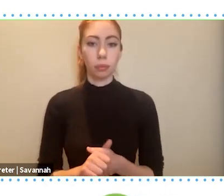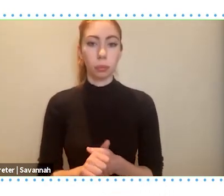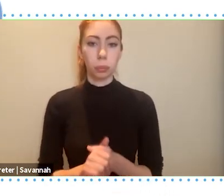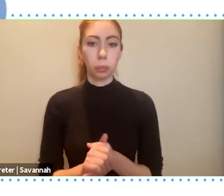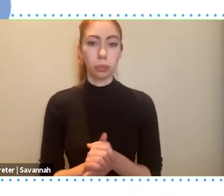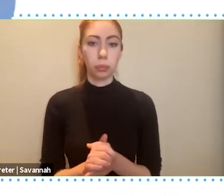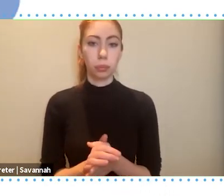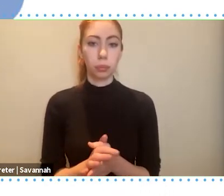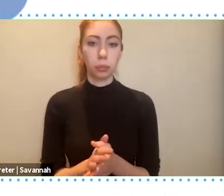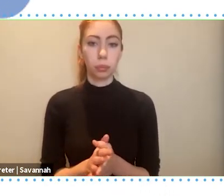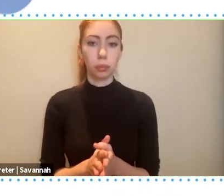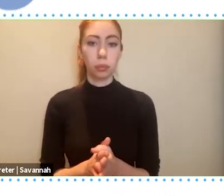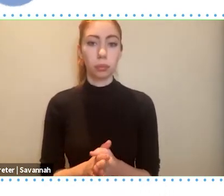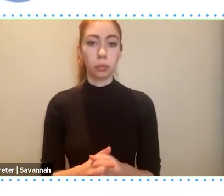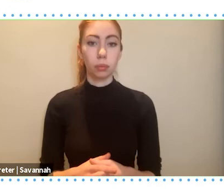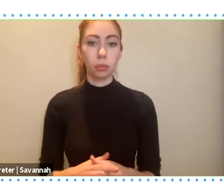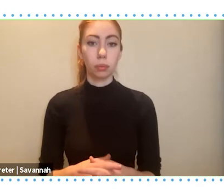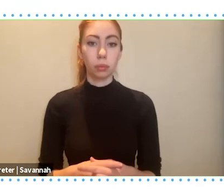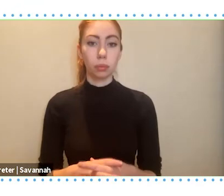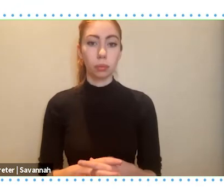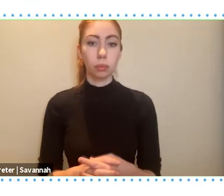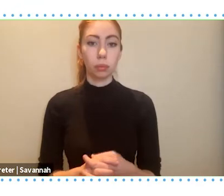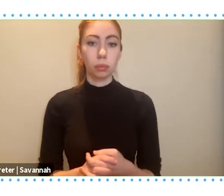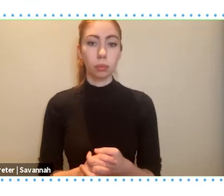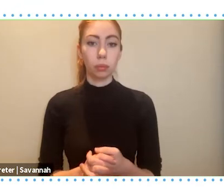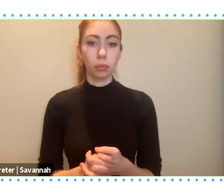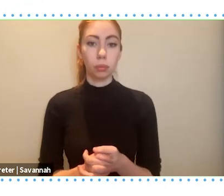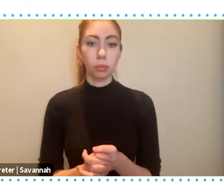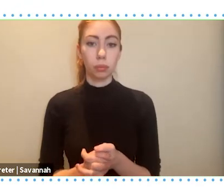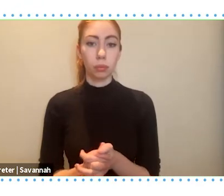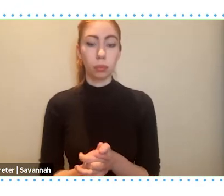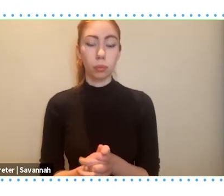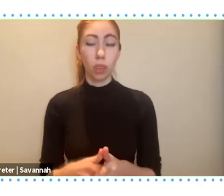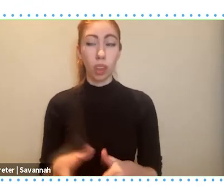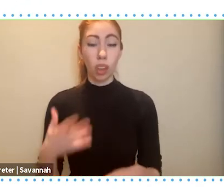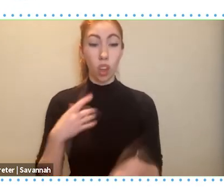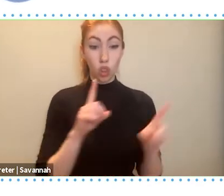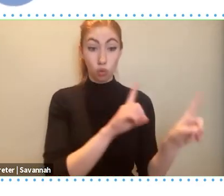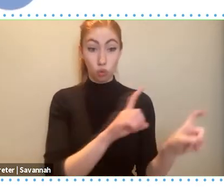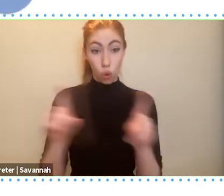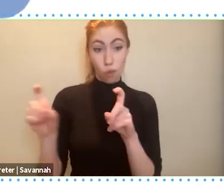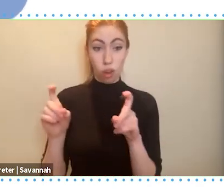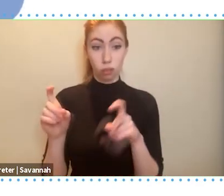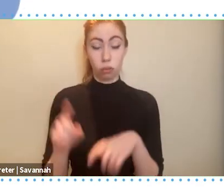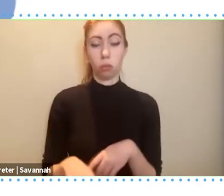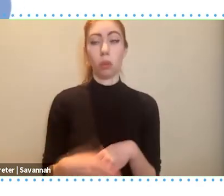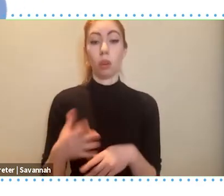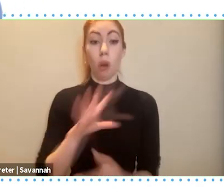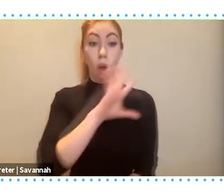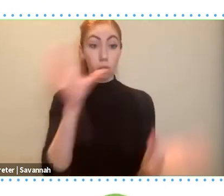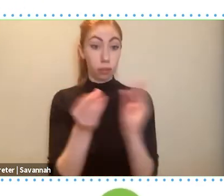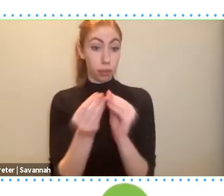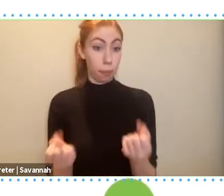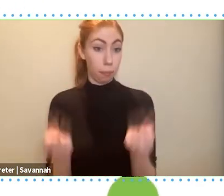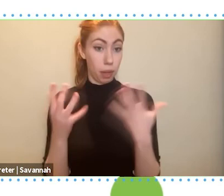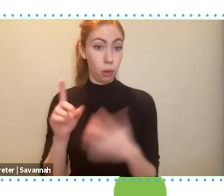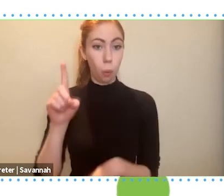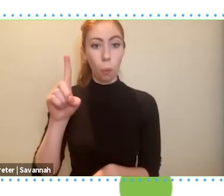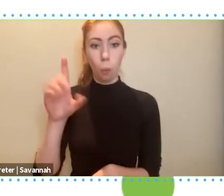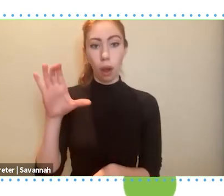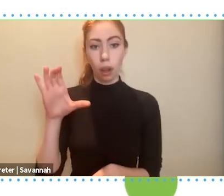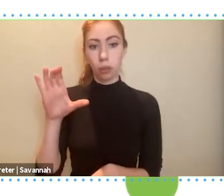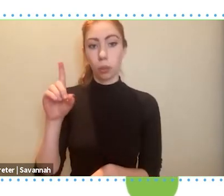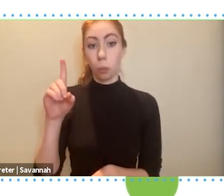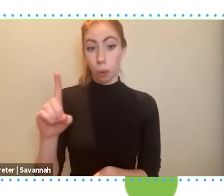where, if I don't think we had enough respondents, because we had 101 respondents, to correlate what were the differences between the size